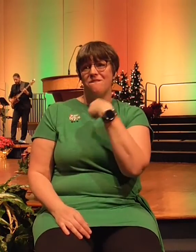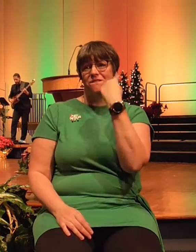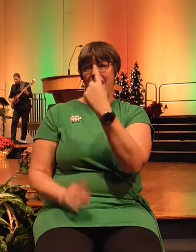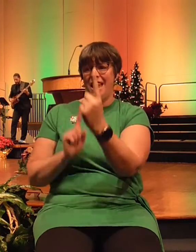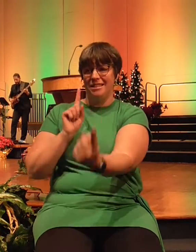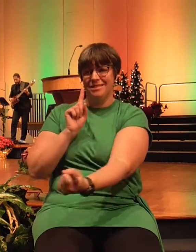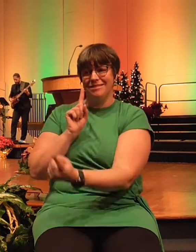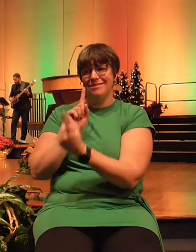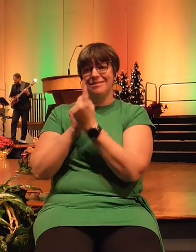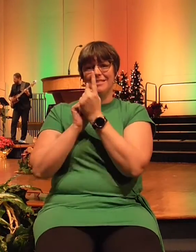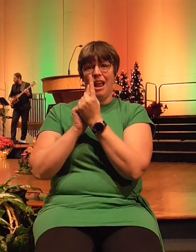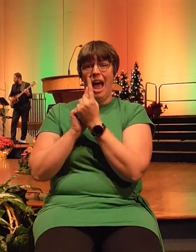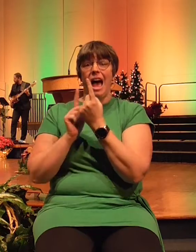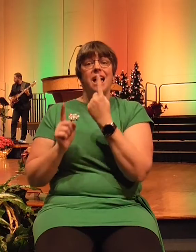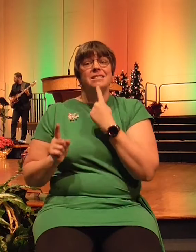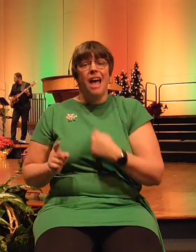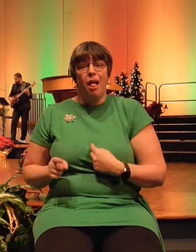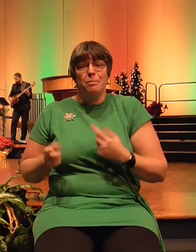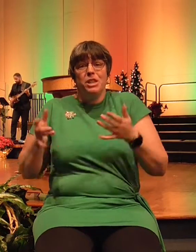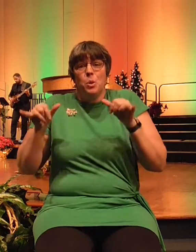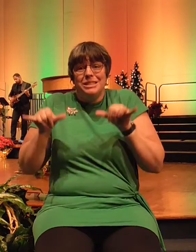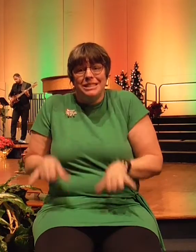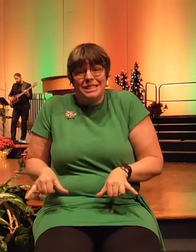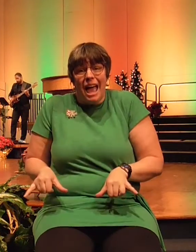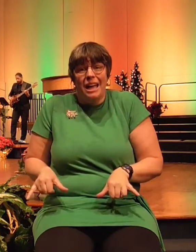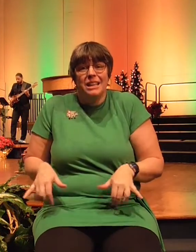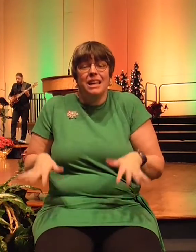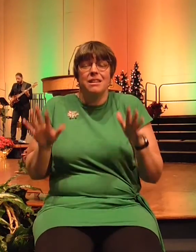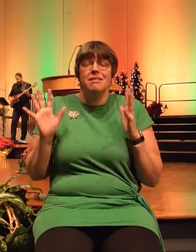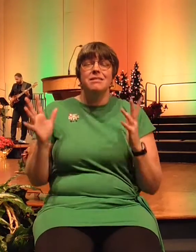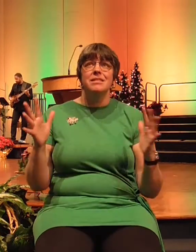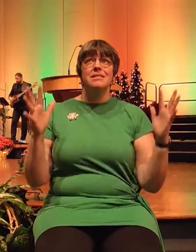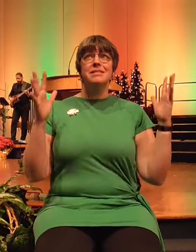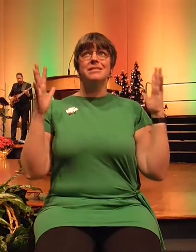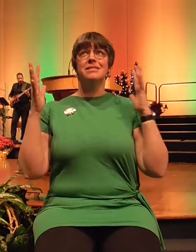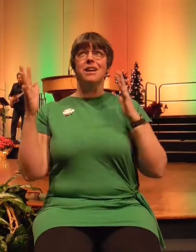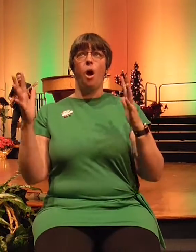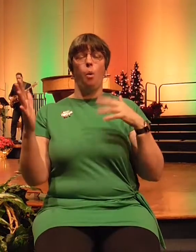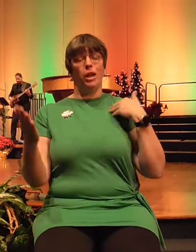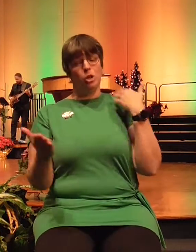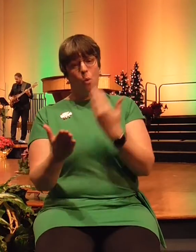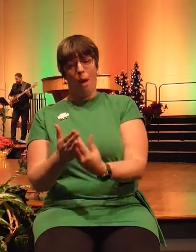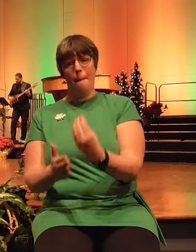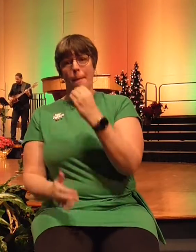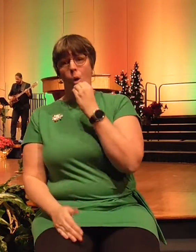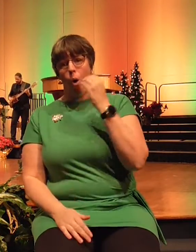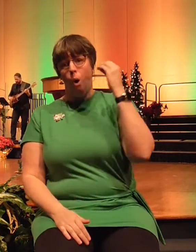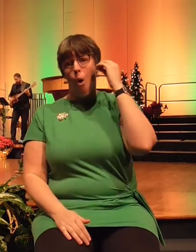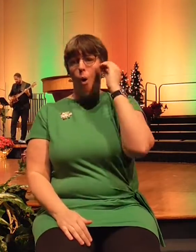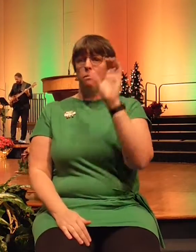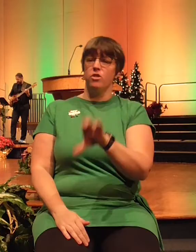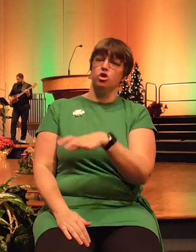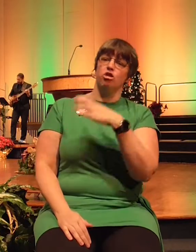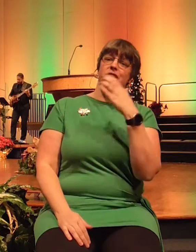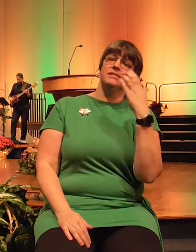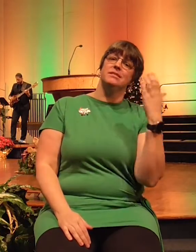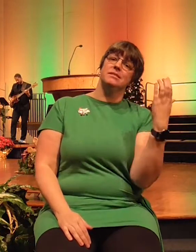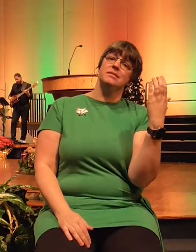you're here to stay. When you come home for